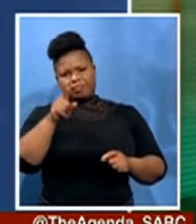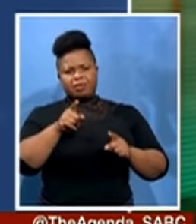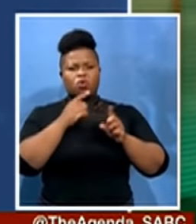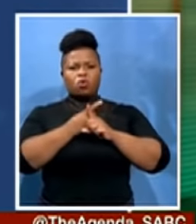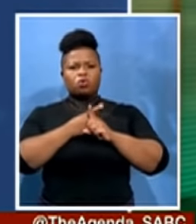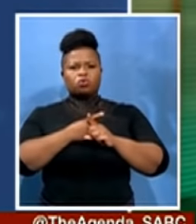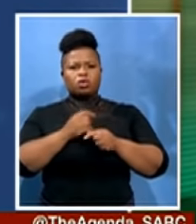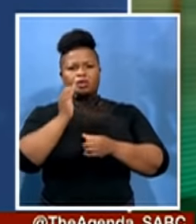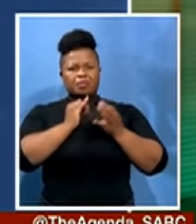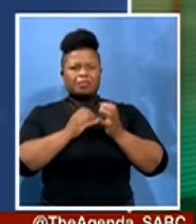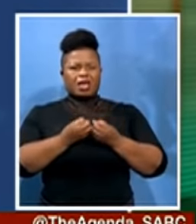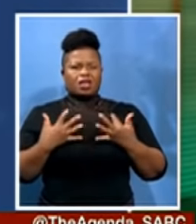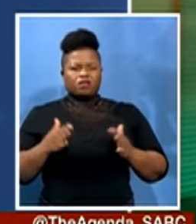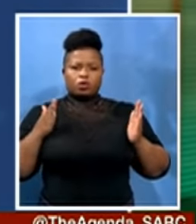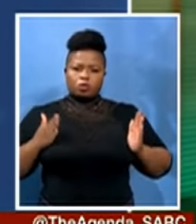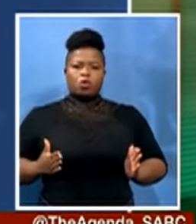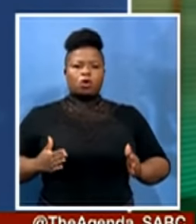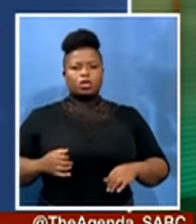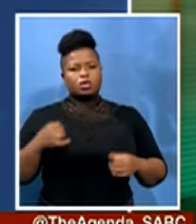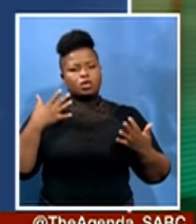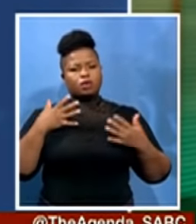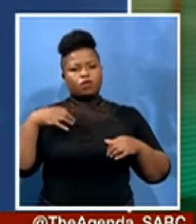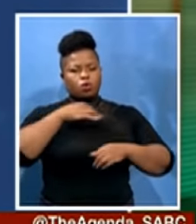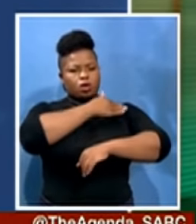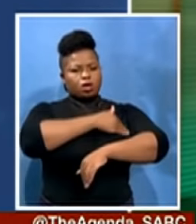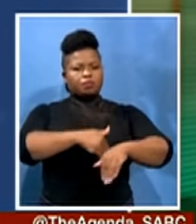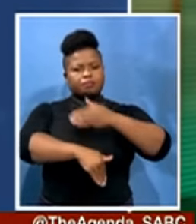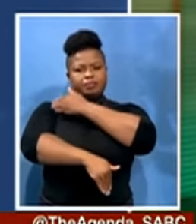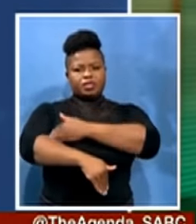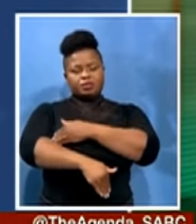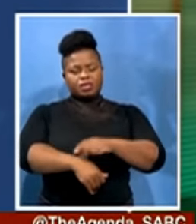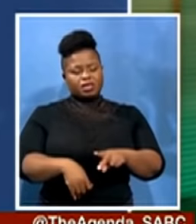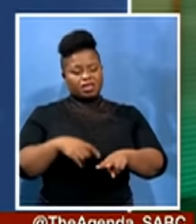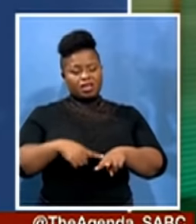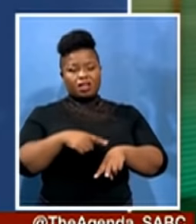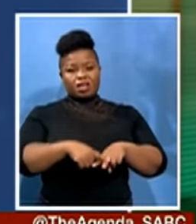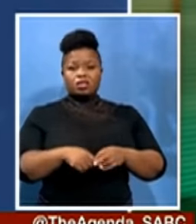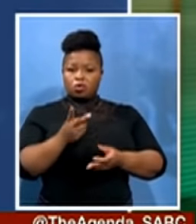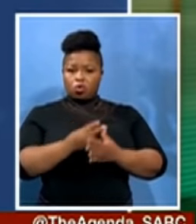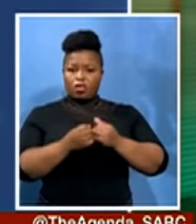arm, and legs. They required medical treatment and have since been released.